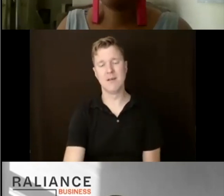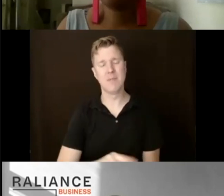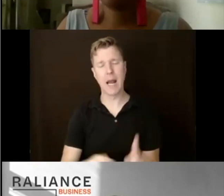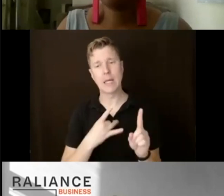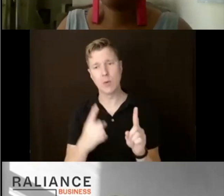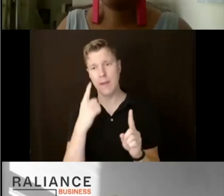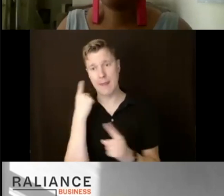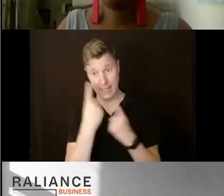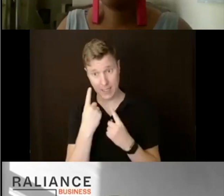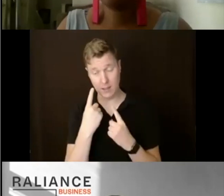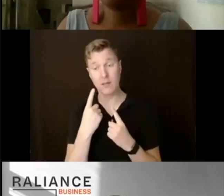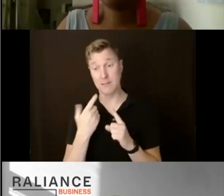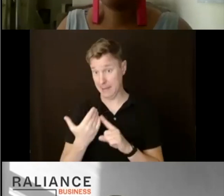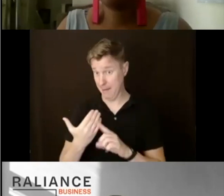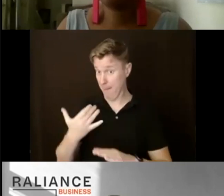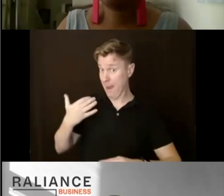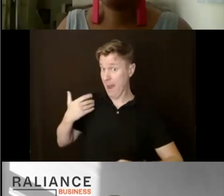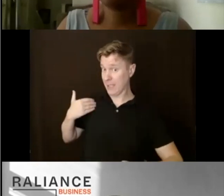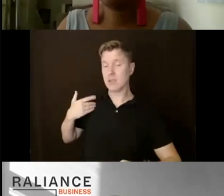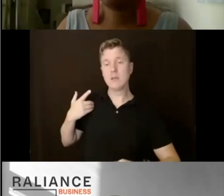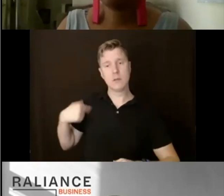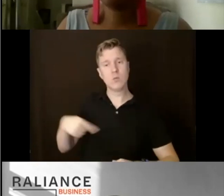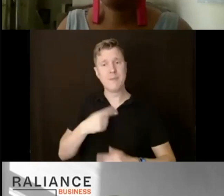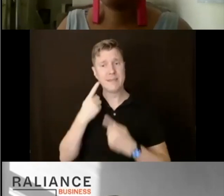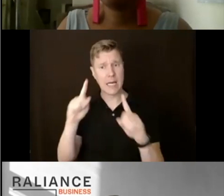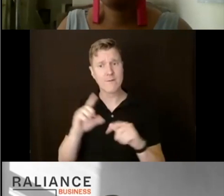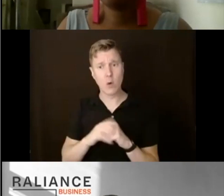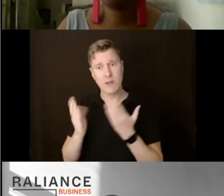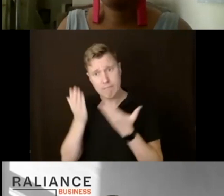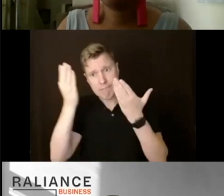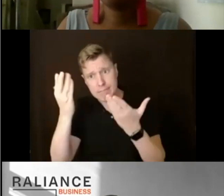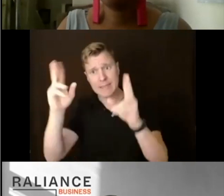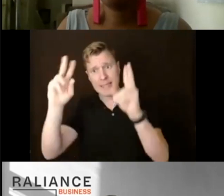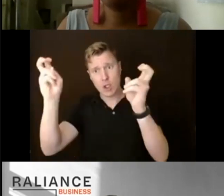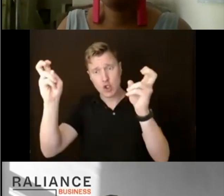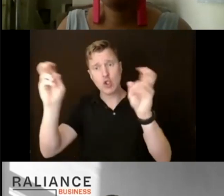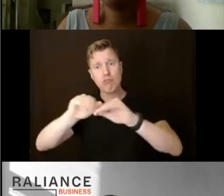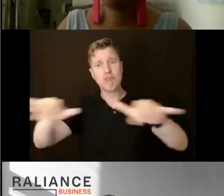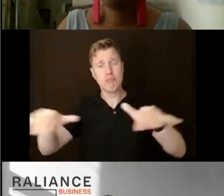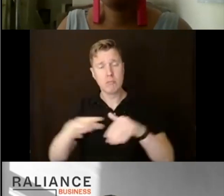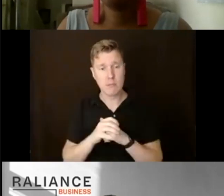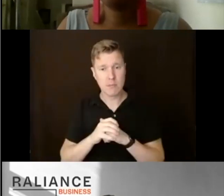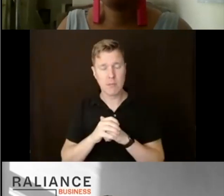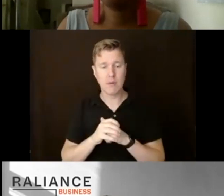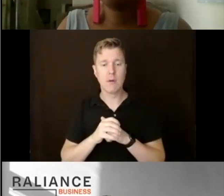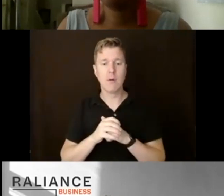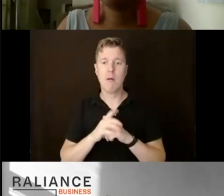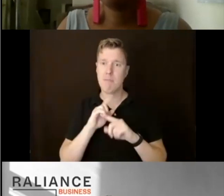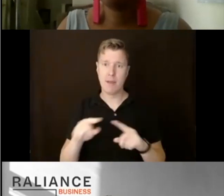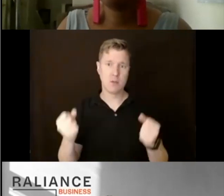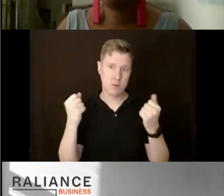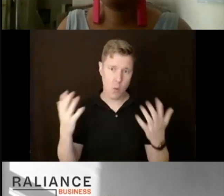been successful by elevating the issue, right? And then, of course, there are all the things that have happened over the years with